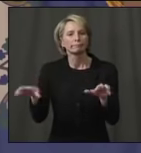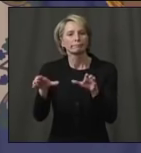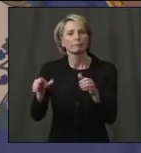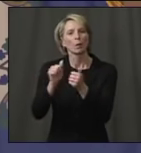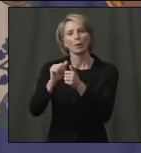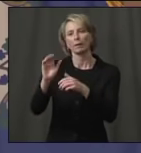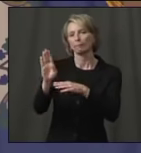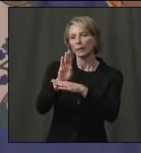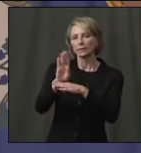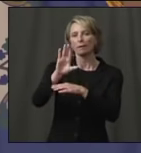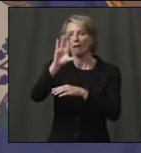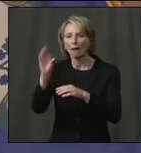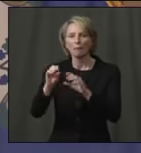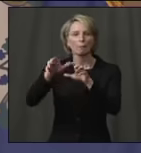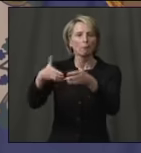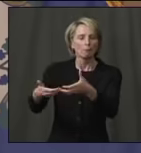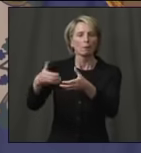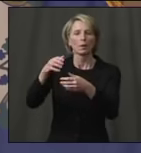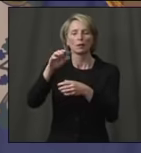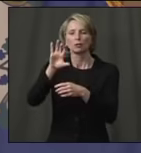forward about how we should be proceeding.